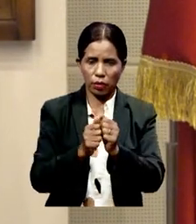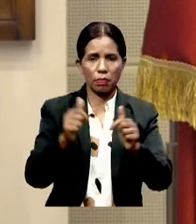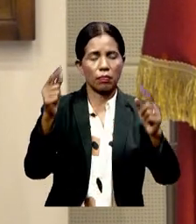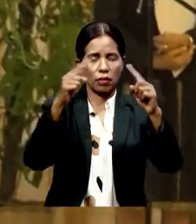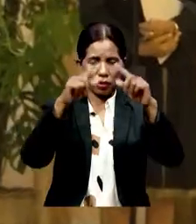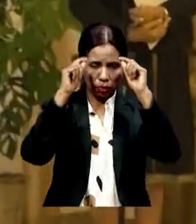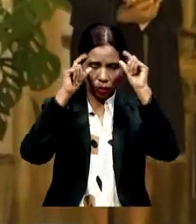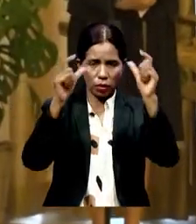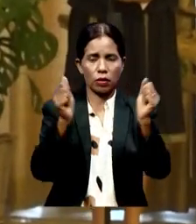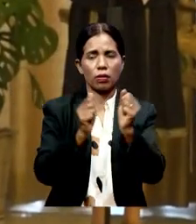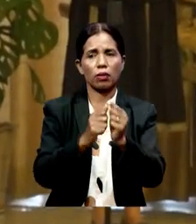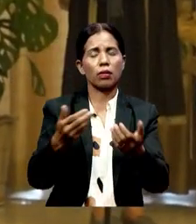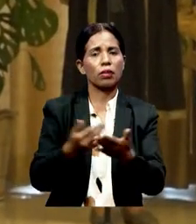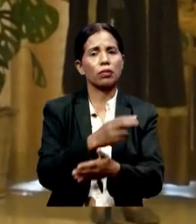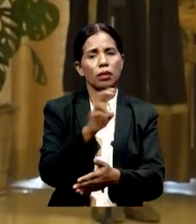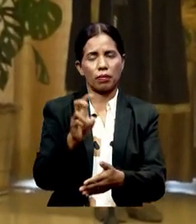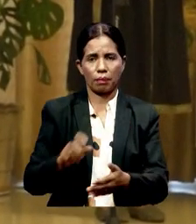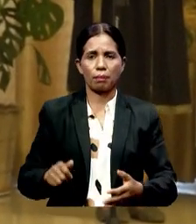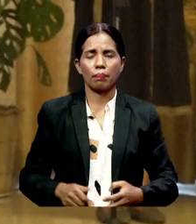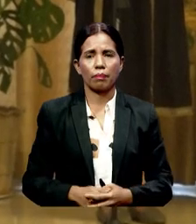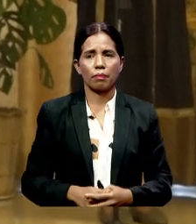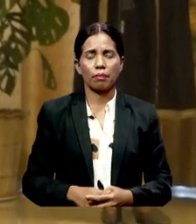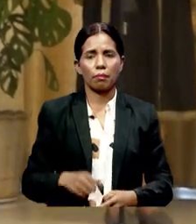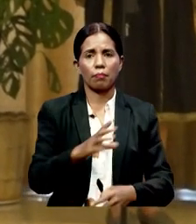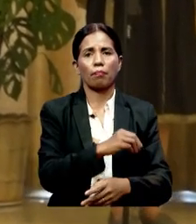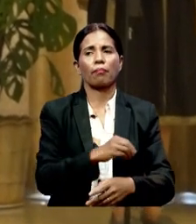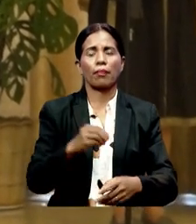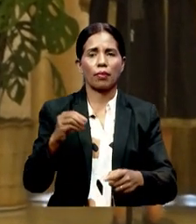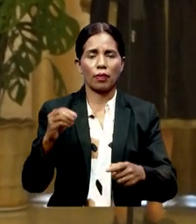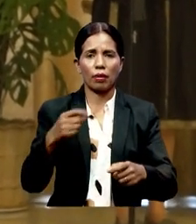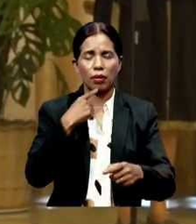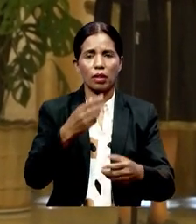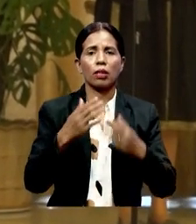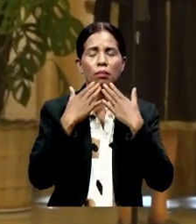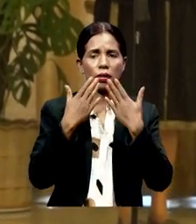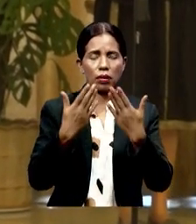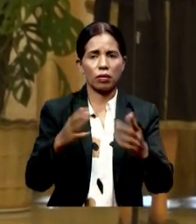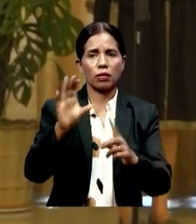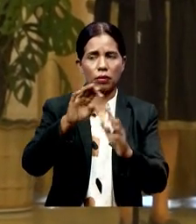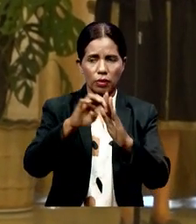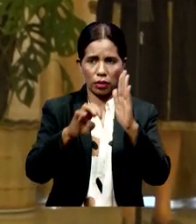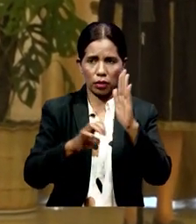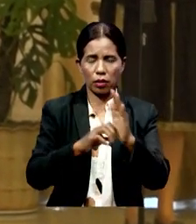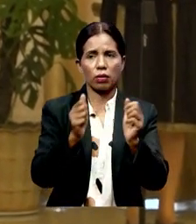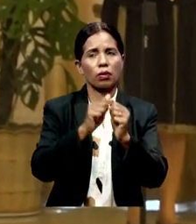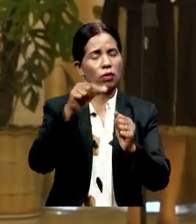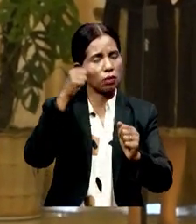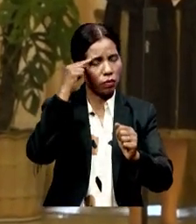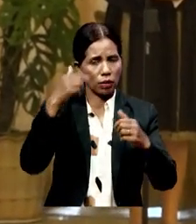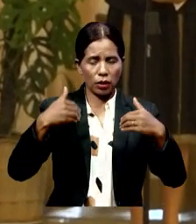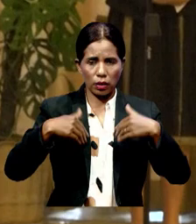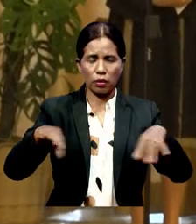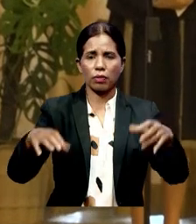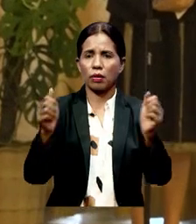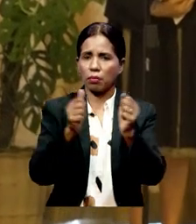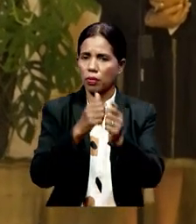and New Zealand. Embaixador Nova Zelândia e Timor-Leste, ato agradecimento para ser festado no governo, também a